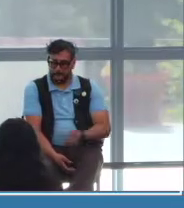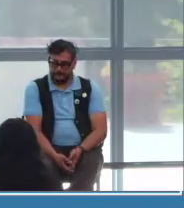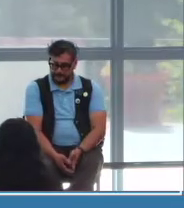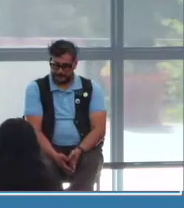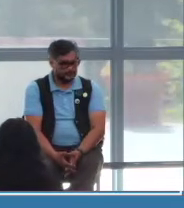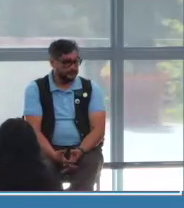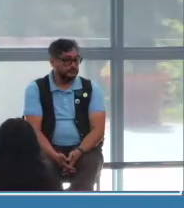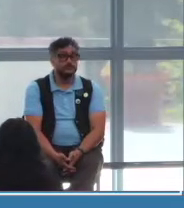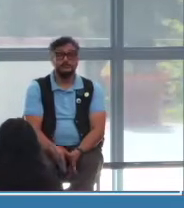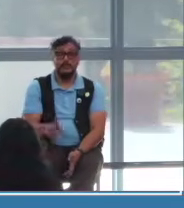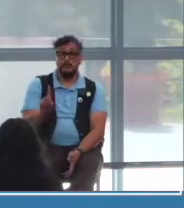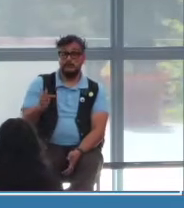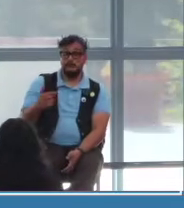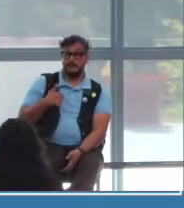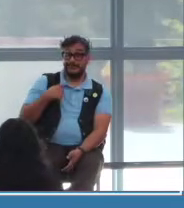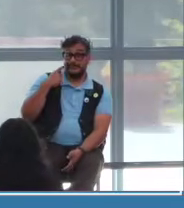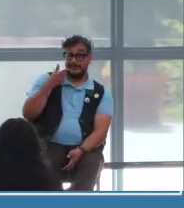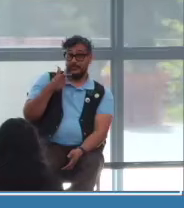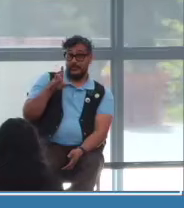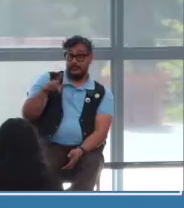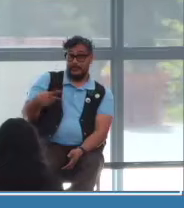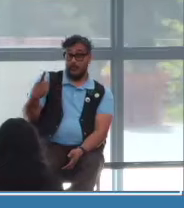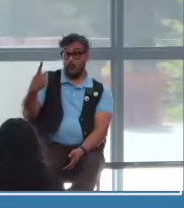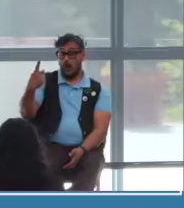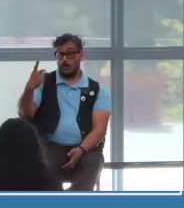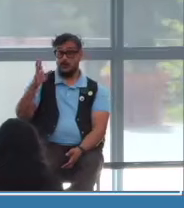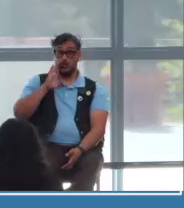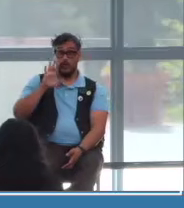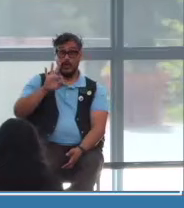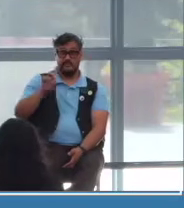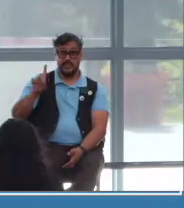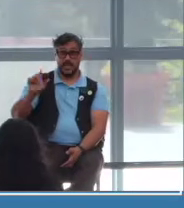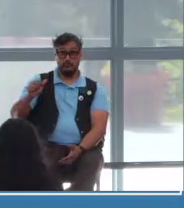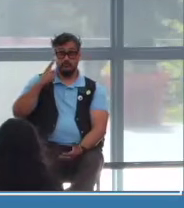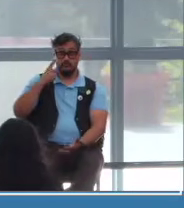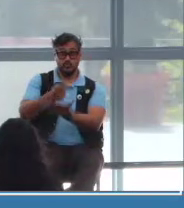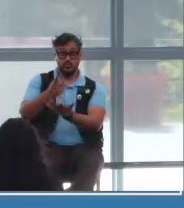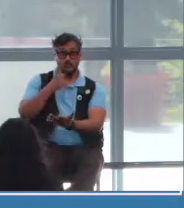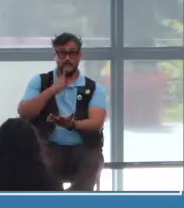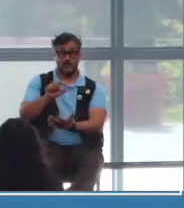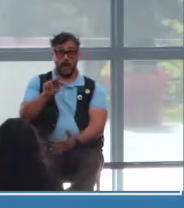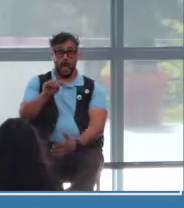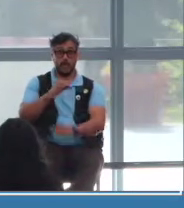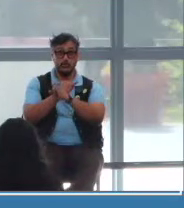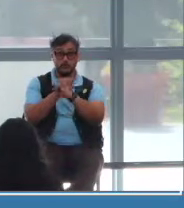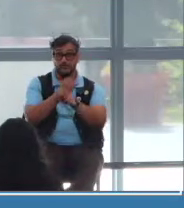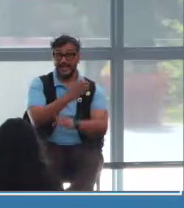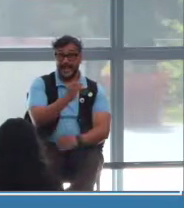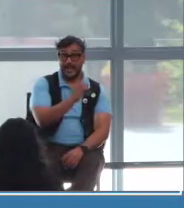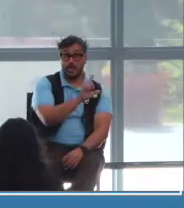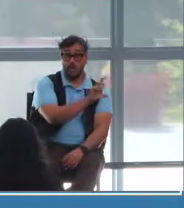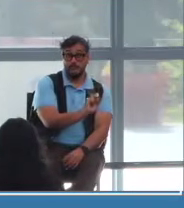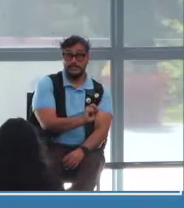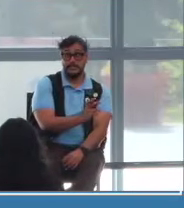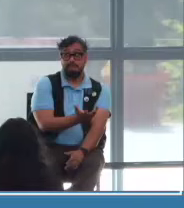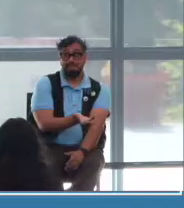Okay. Do I think that GLP-1 will ever be FDA approved for autoimmune and lupus? I have